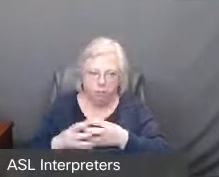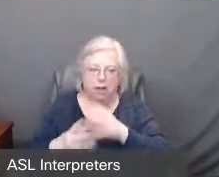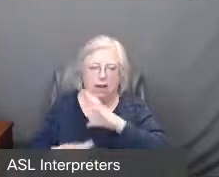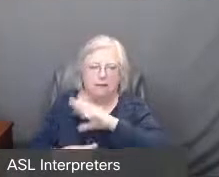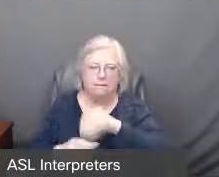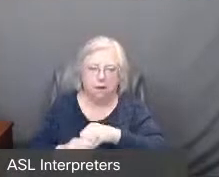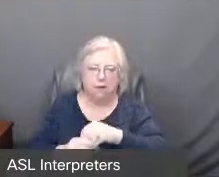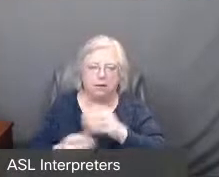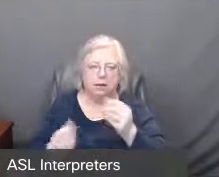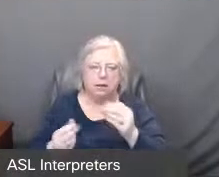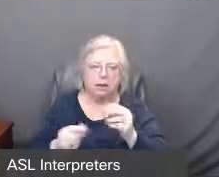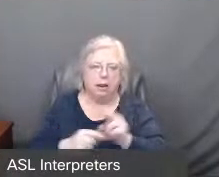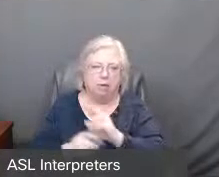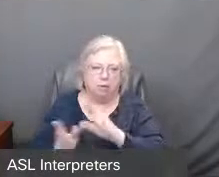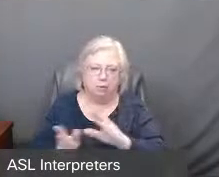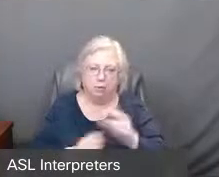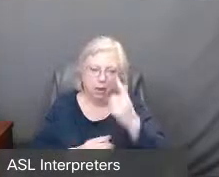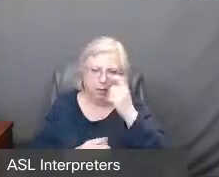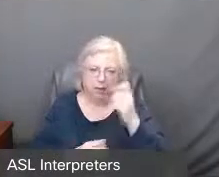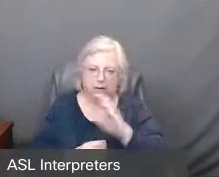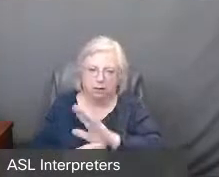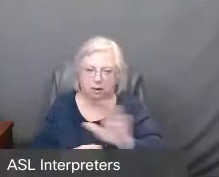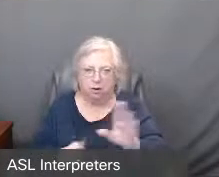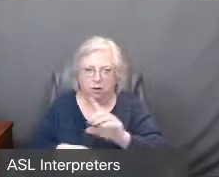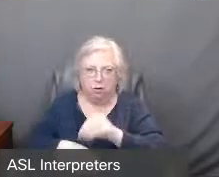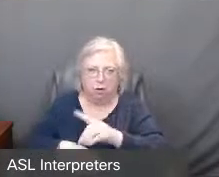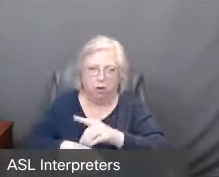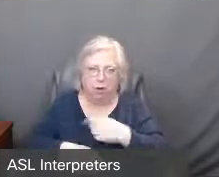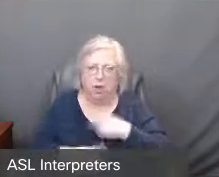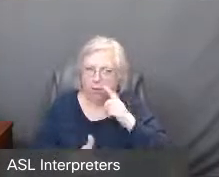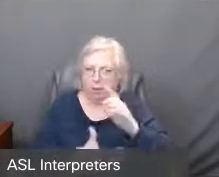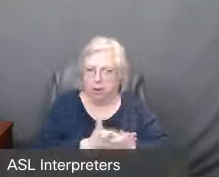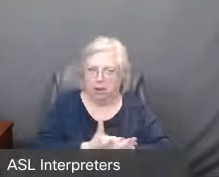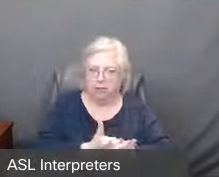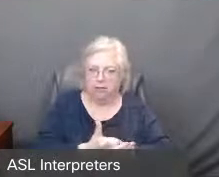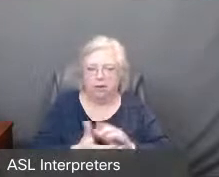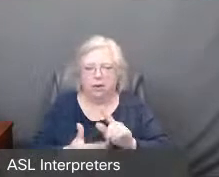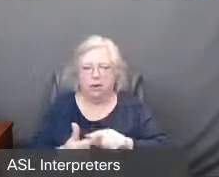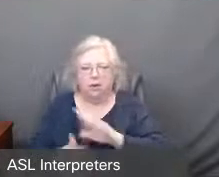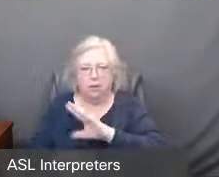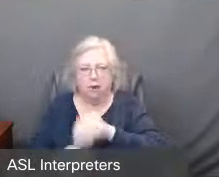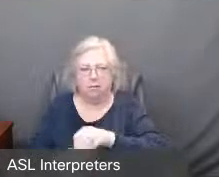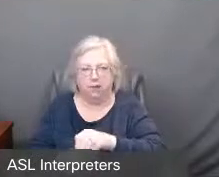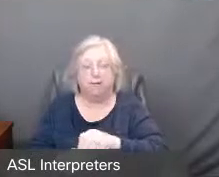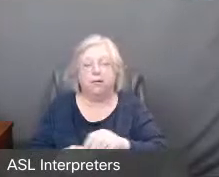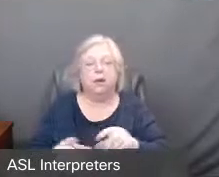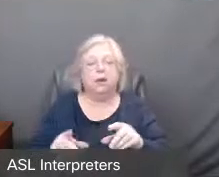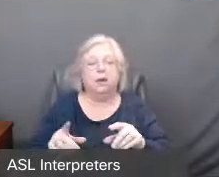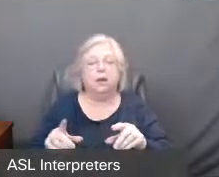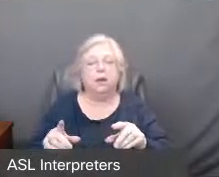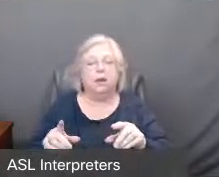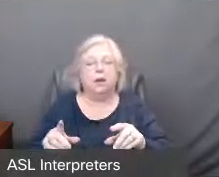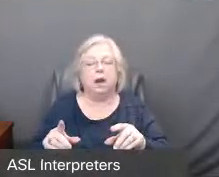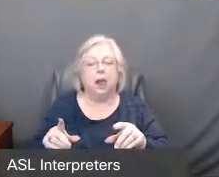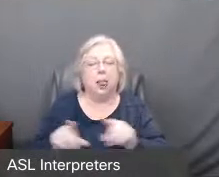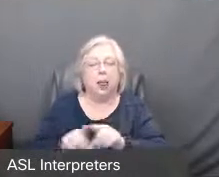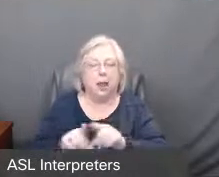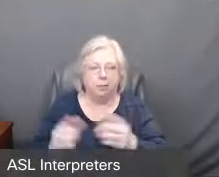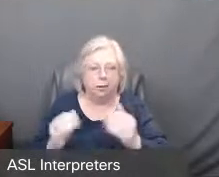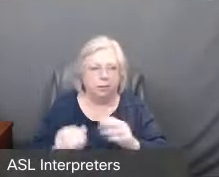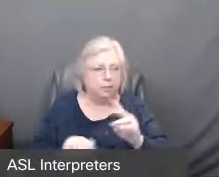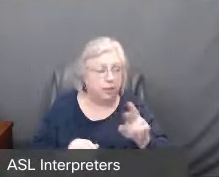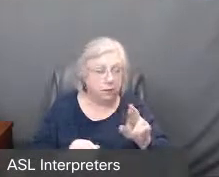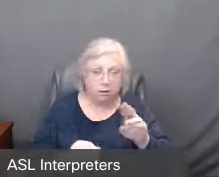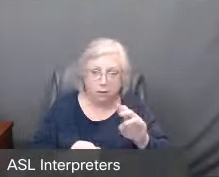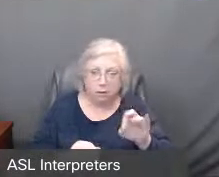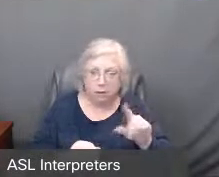plan, as I believe that is their duty to do so. Excellent. And I also have I guess, Mr. Malone, you have an announcement.